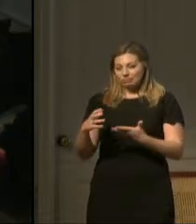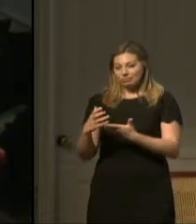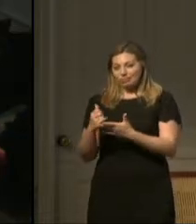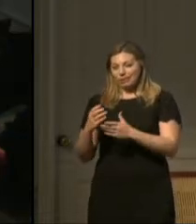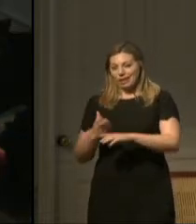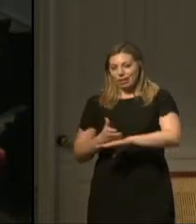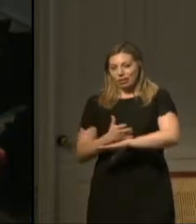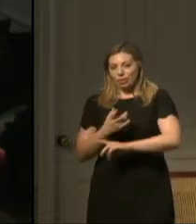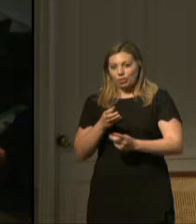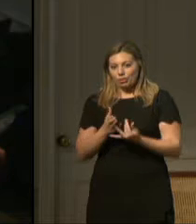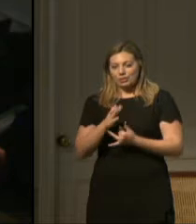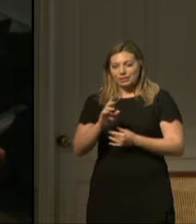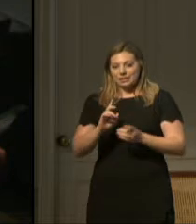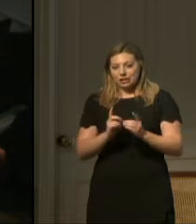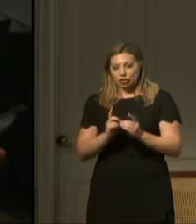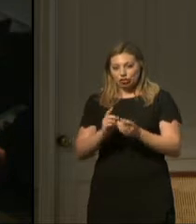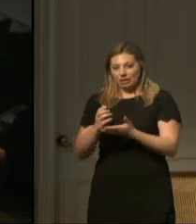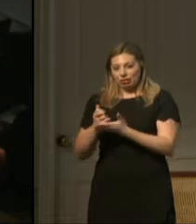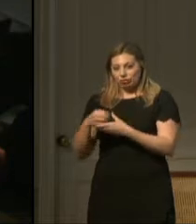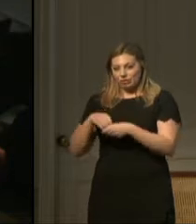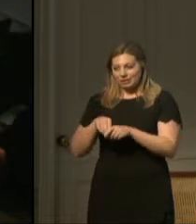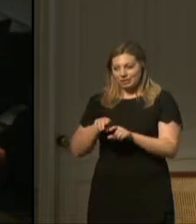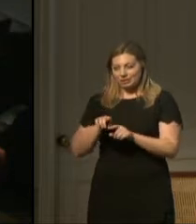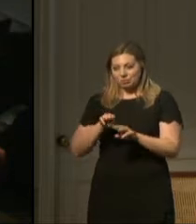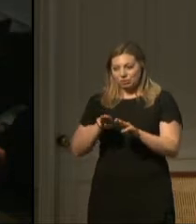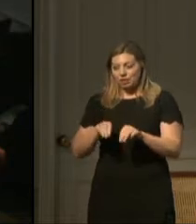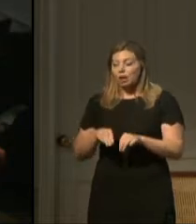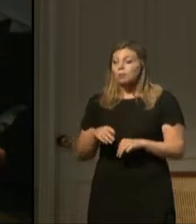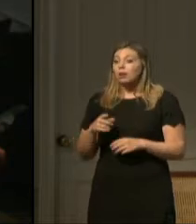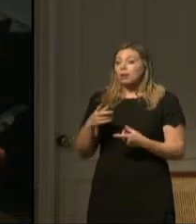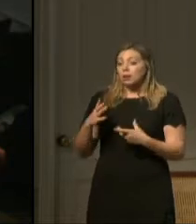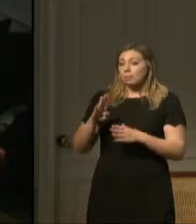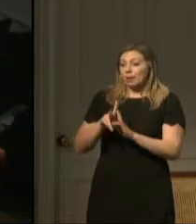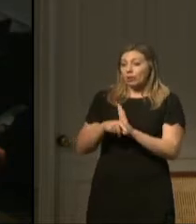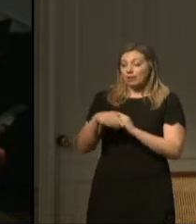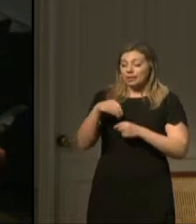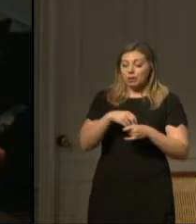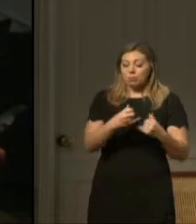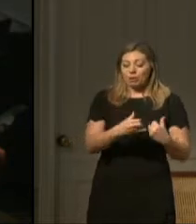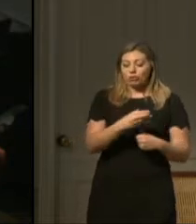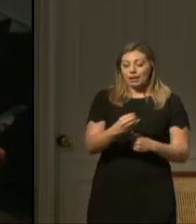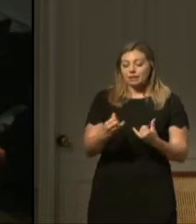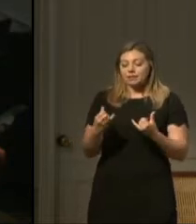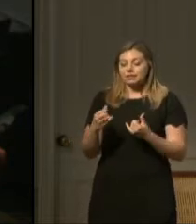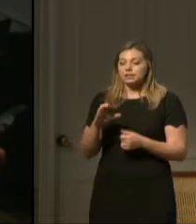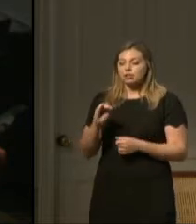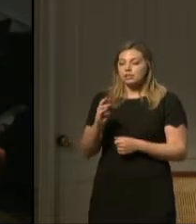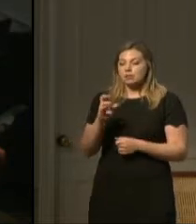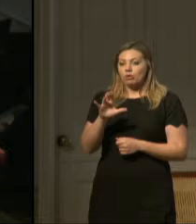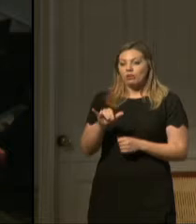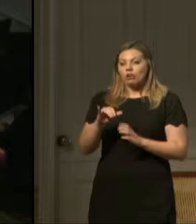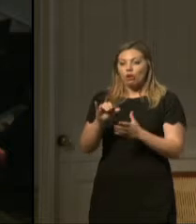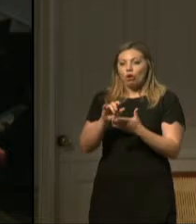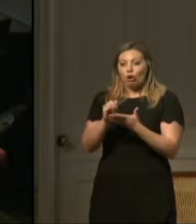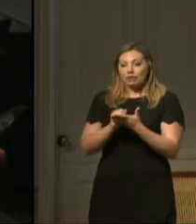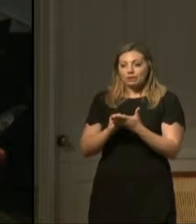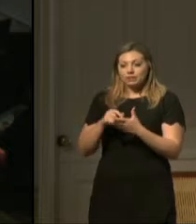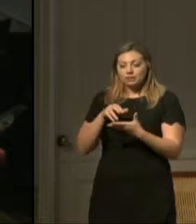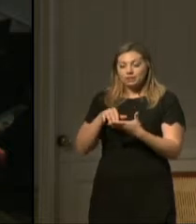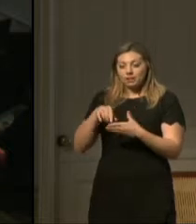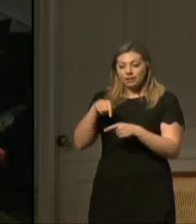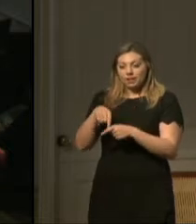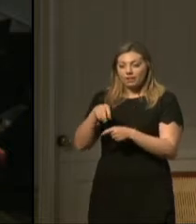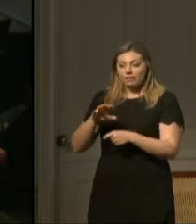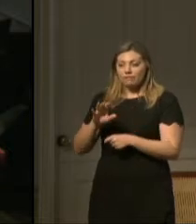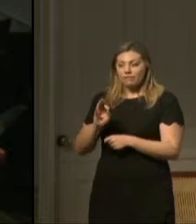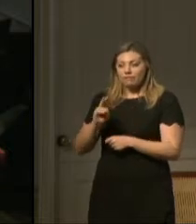the museum. His background is in the history of modern and contemporary art, where he studied at the Institute of Fine Arts in New York City